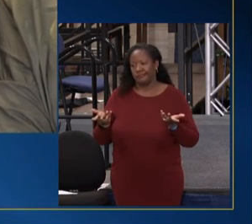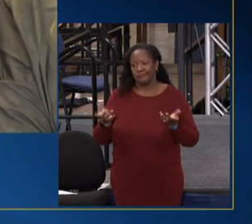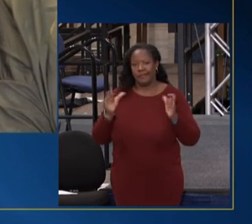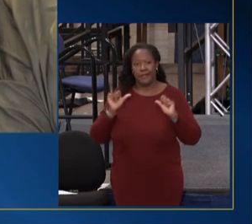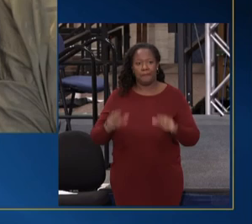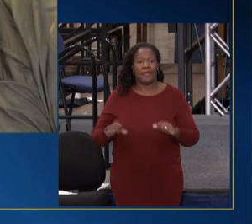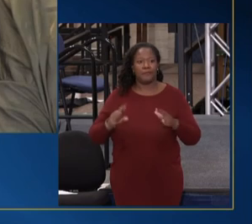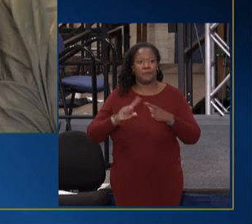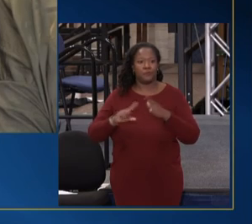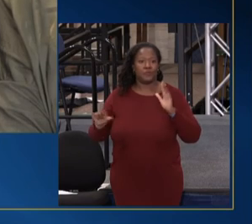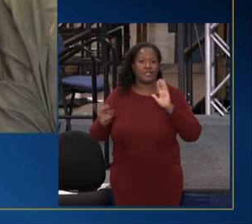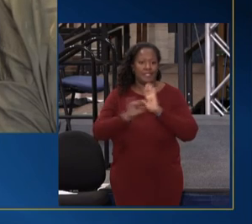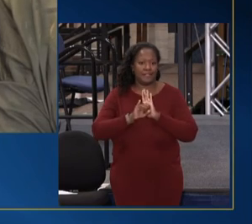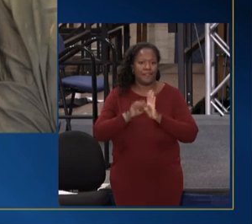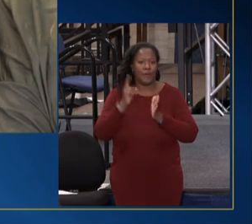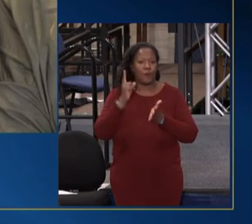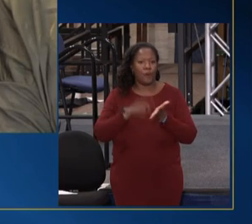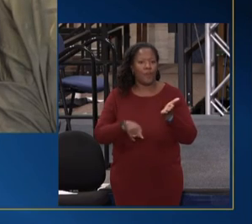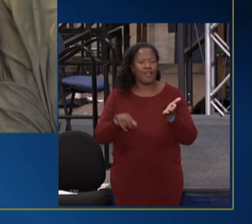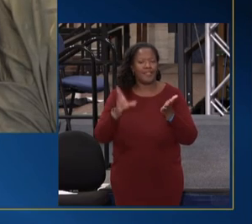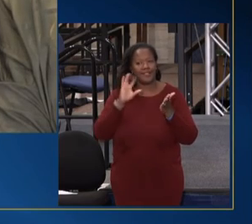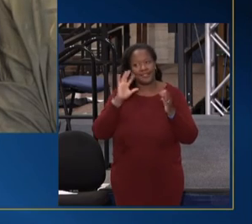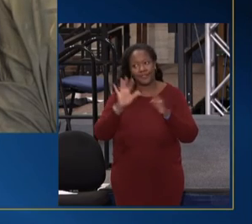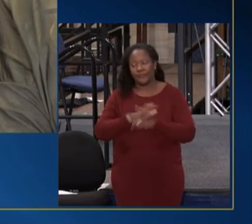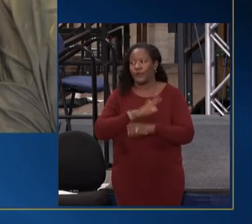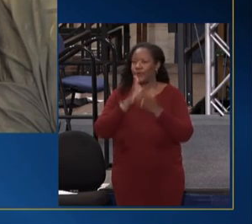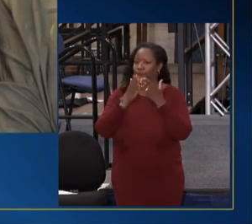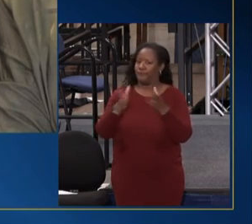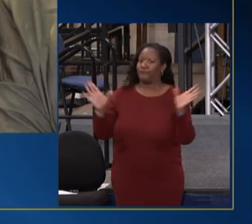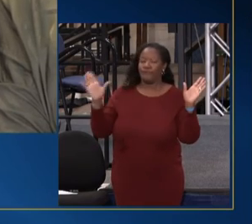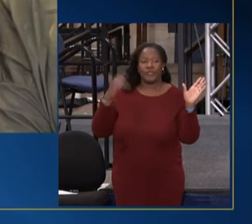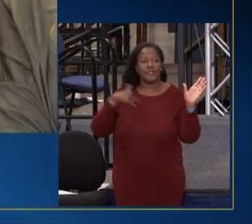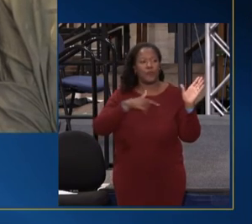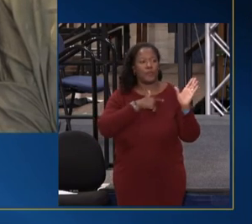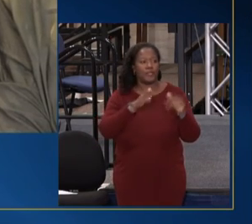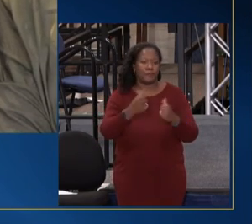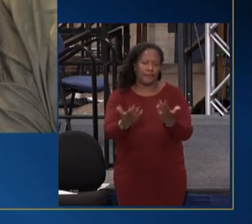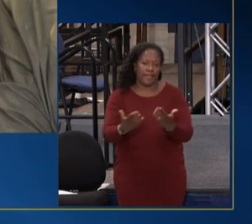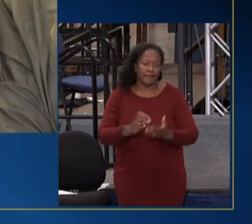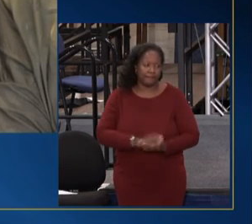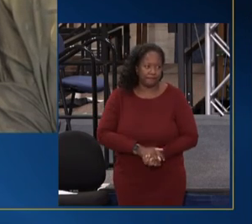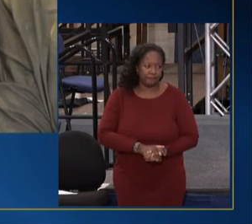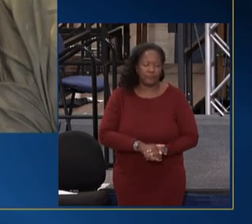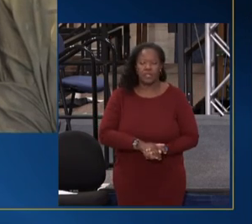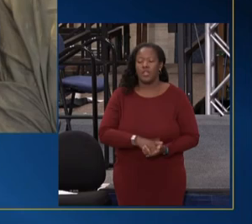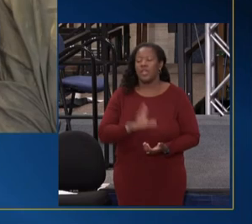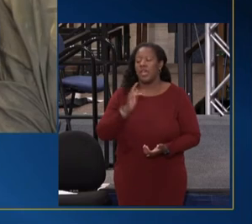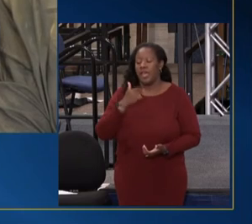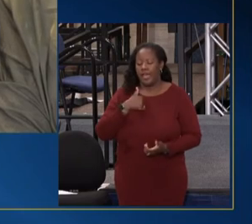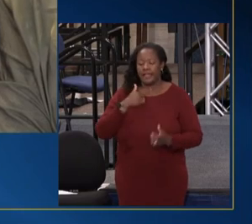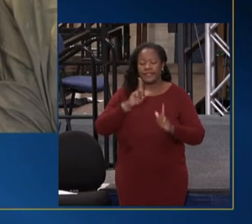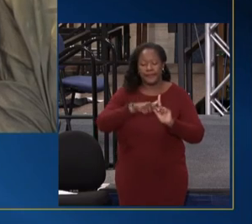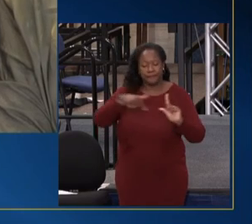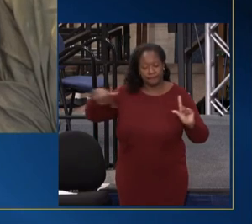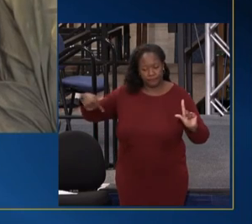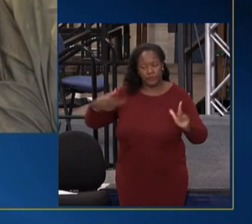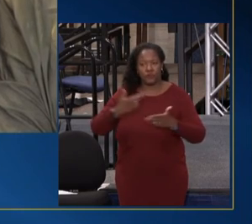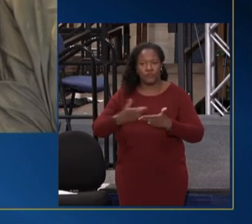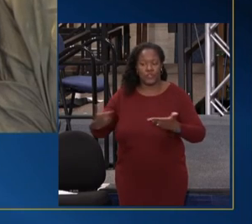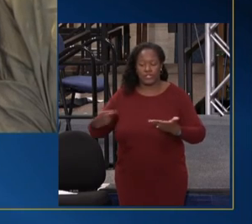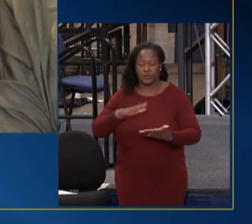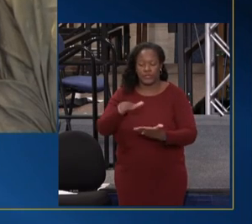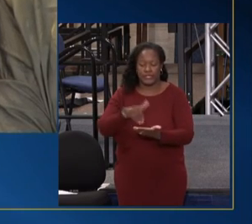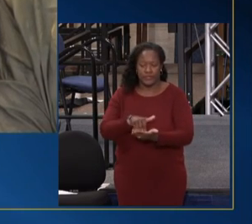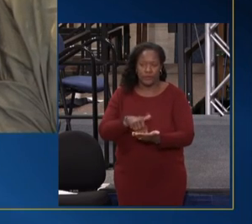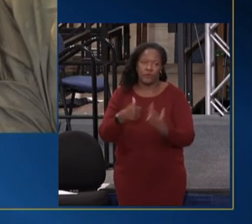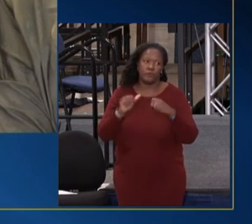really identify what is the full scope of what our center can do? Obviously, as an LGBT community plus resource center, what we try to do is to fill